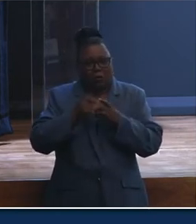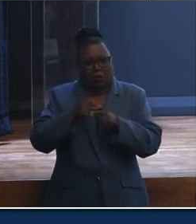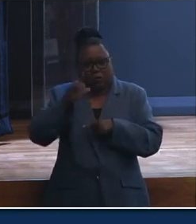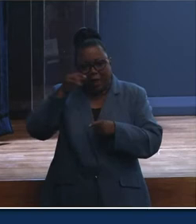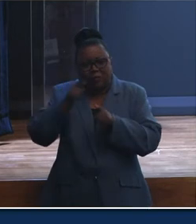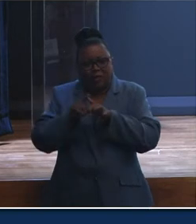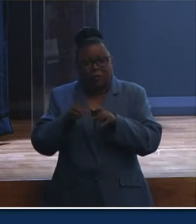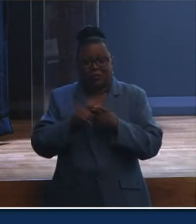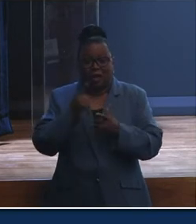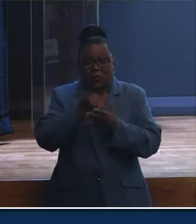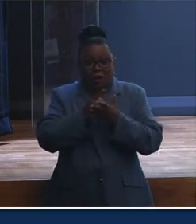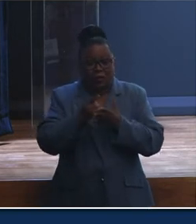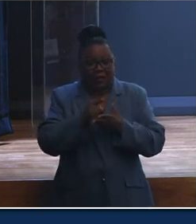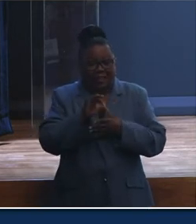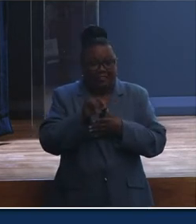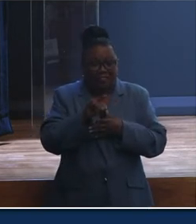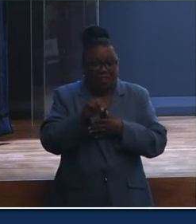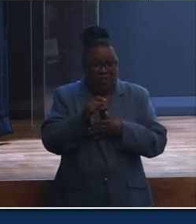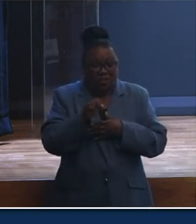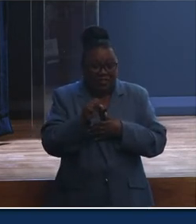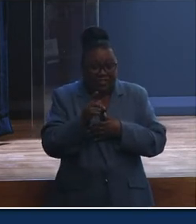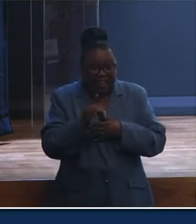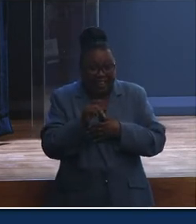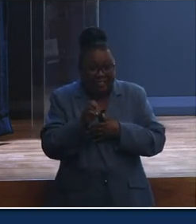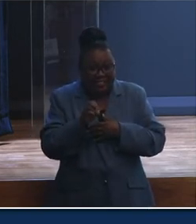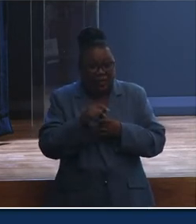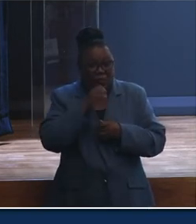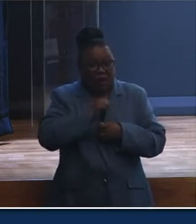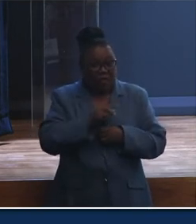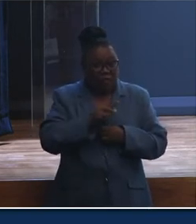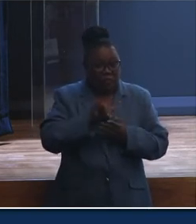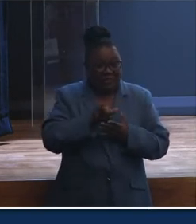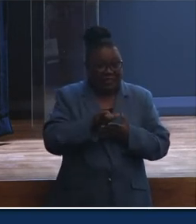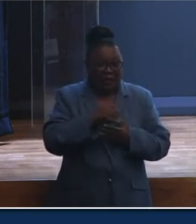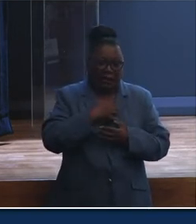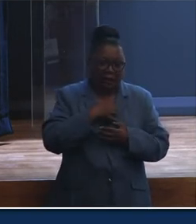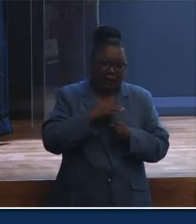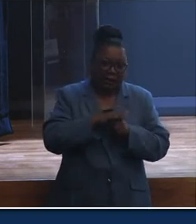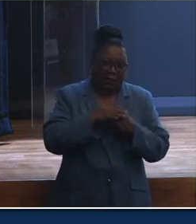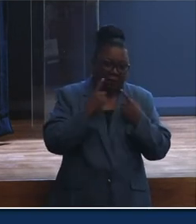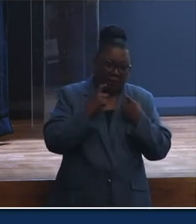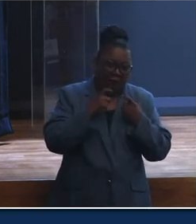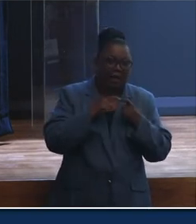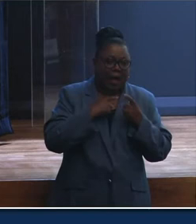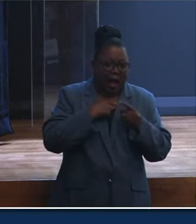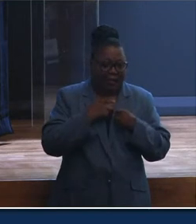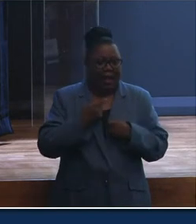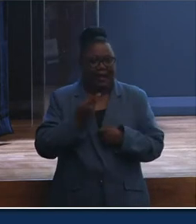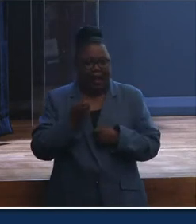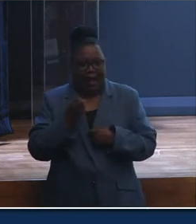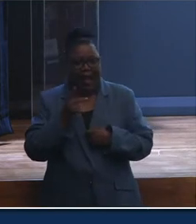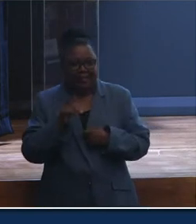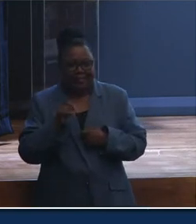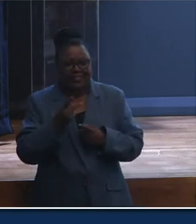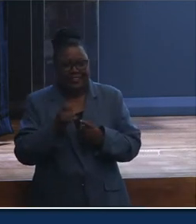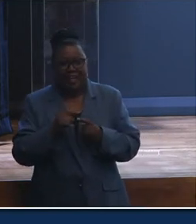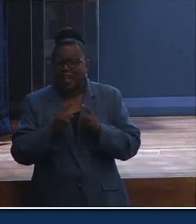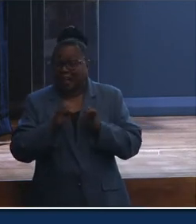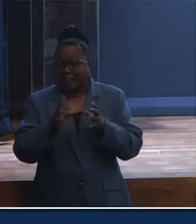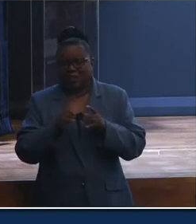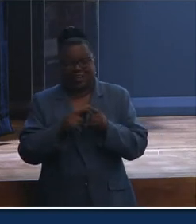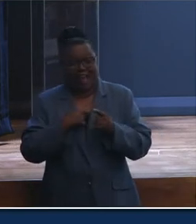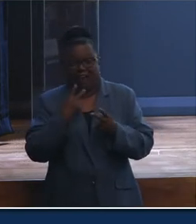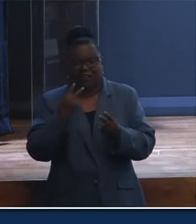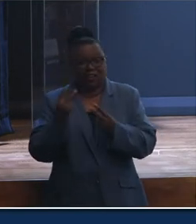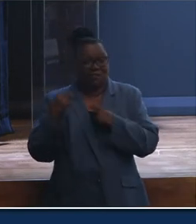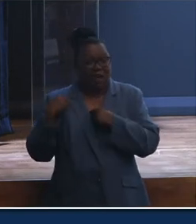So after a week in figure skates, whatever a three-year-old can say and complain enough and cry enough, I got hockey skates. And clearly I haven't looked